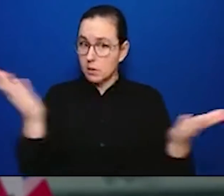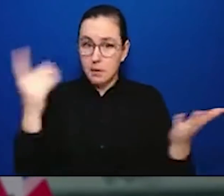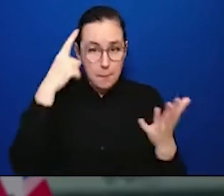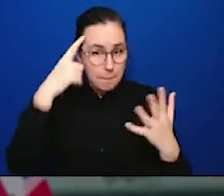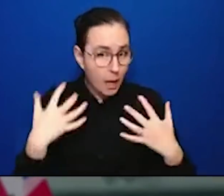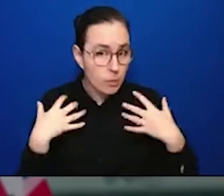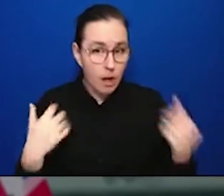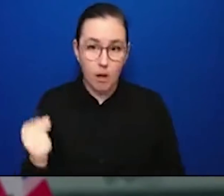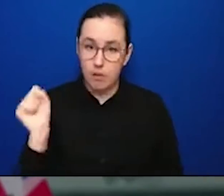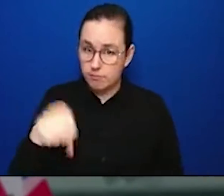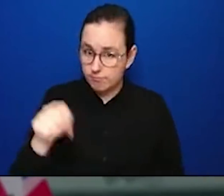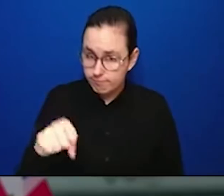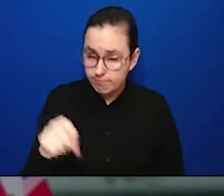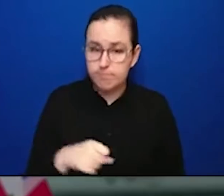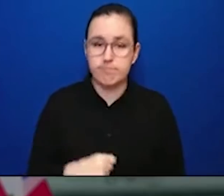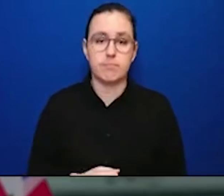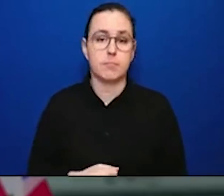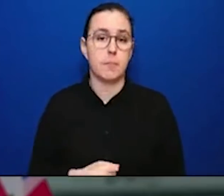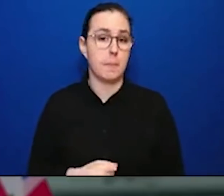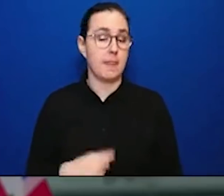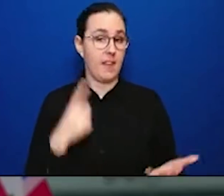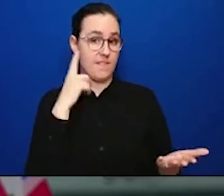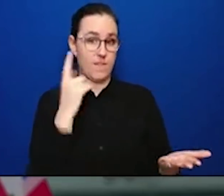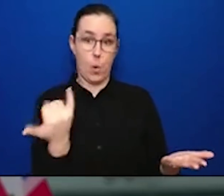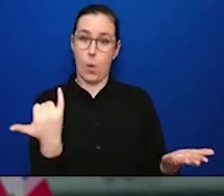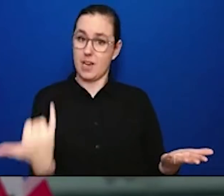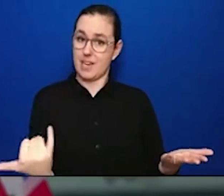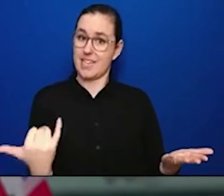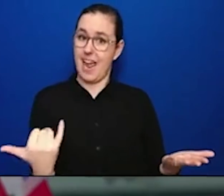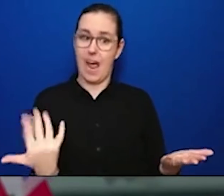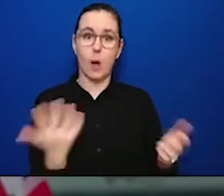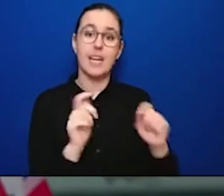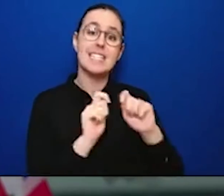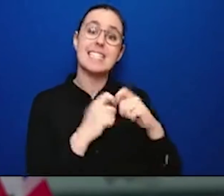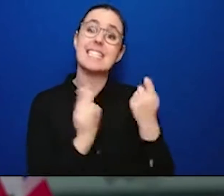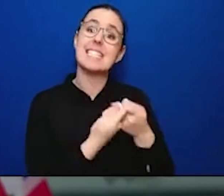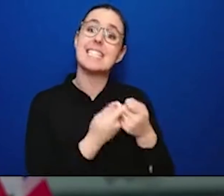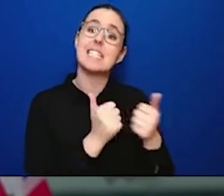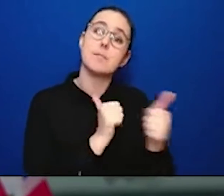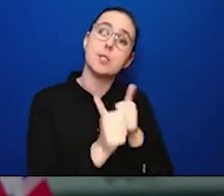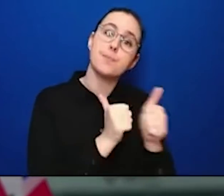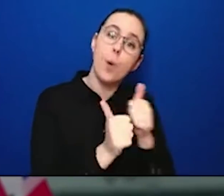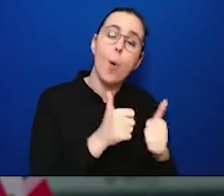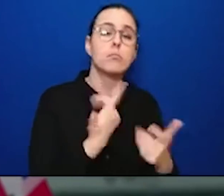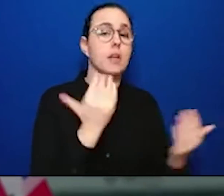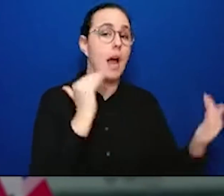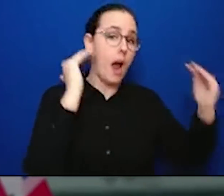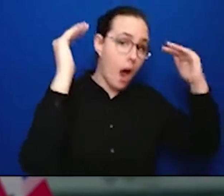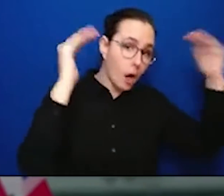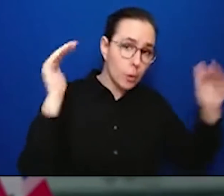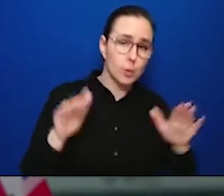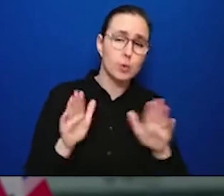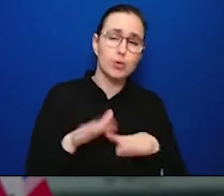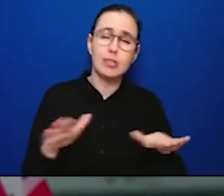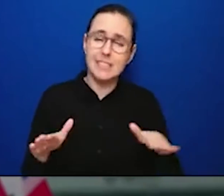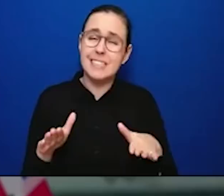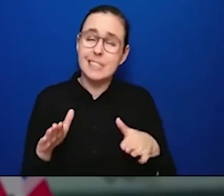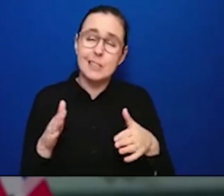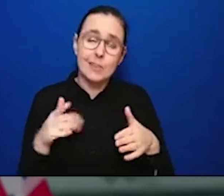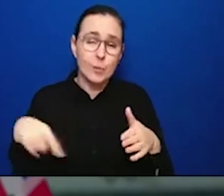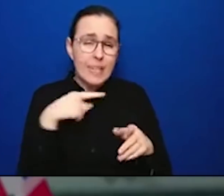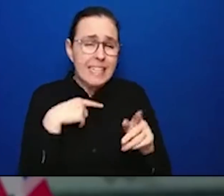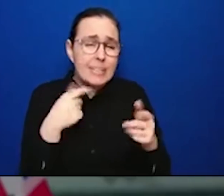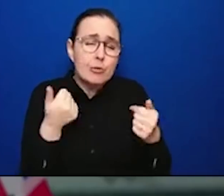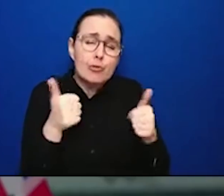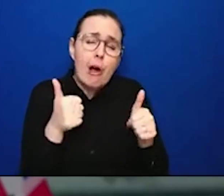continue. However, I want to make it clear that no one, no matter your age, should be traveling for tournaments. And I know there are some leagues